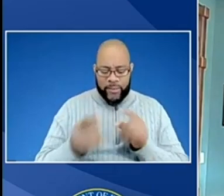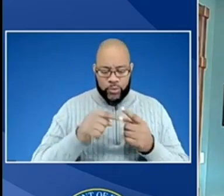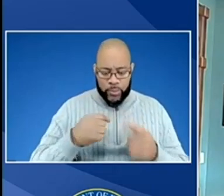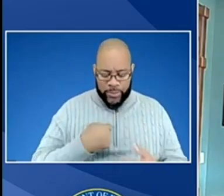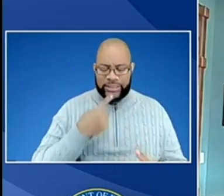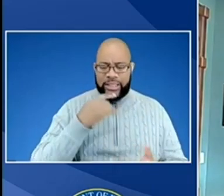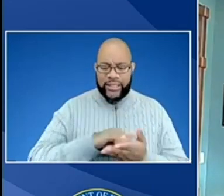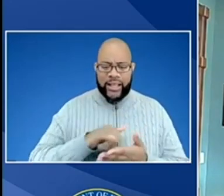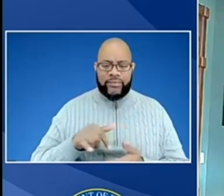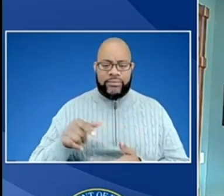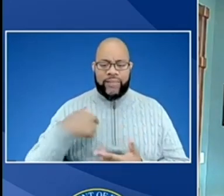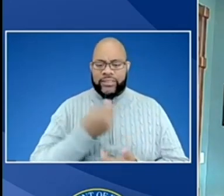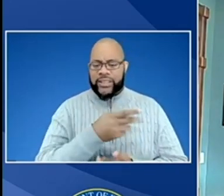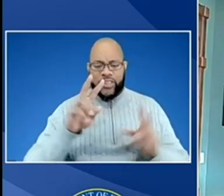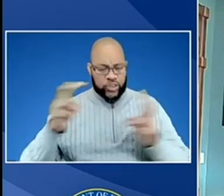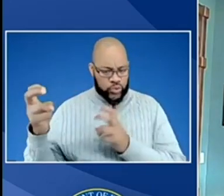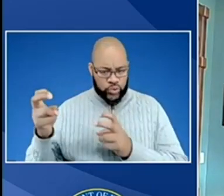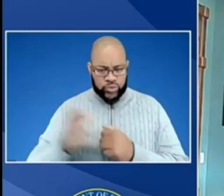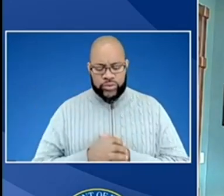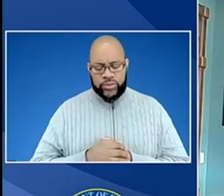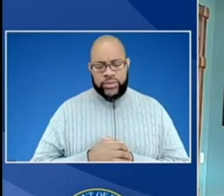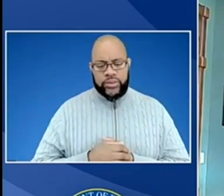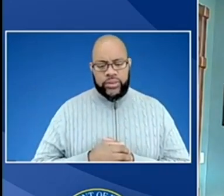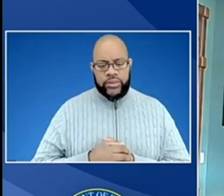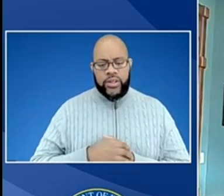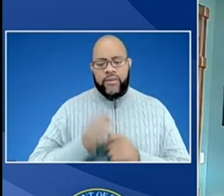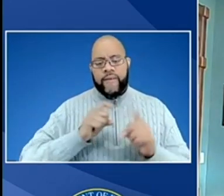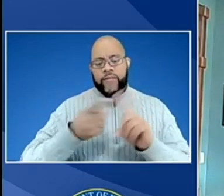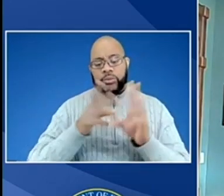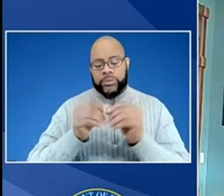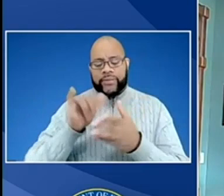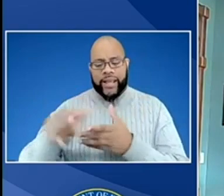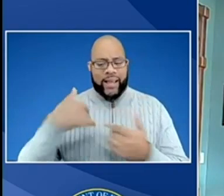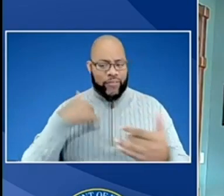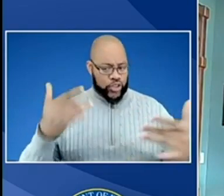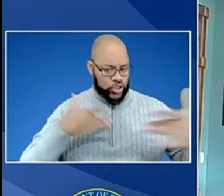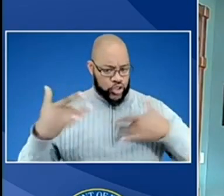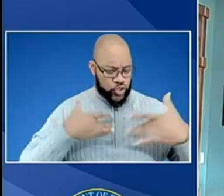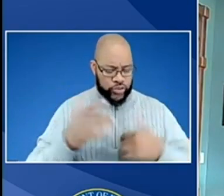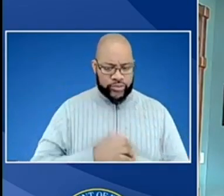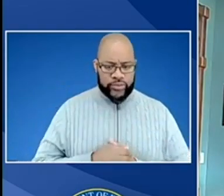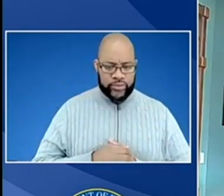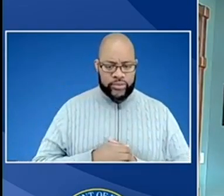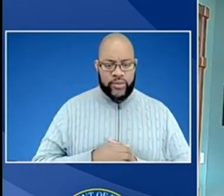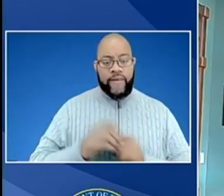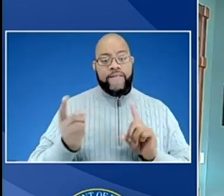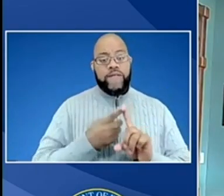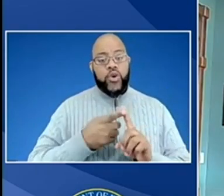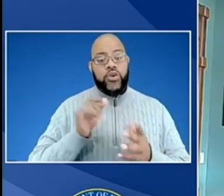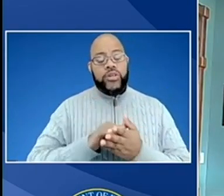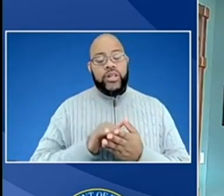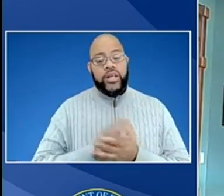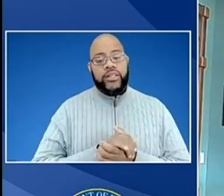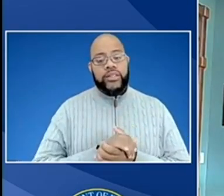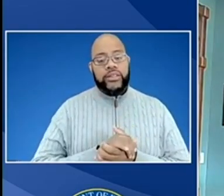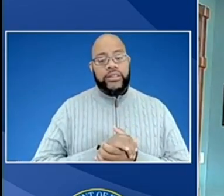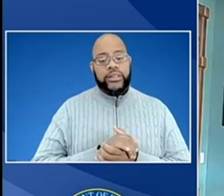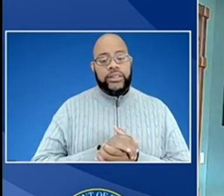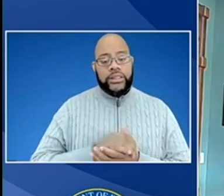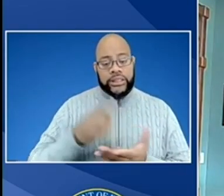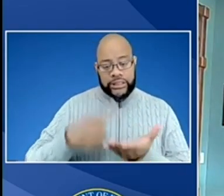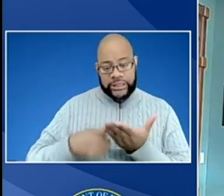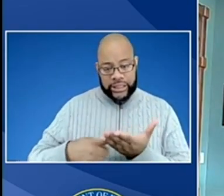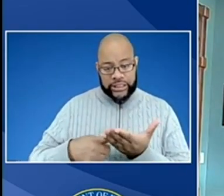stating that there are several issues from the first session that they have concerns about. First is that the tenor of the conversation